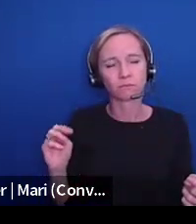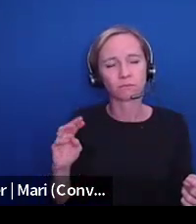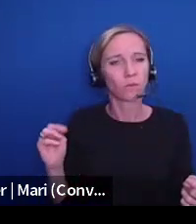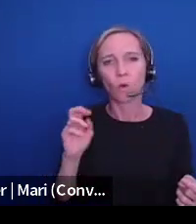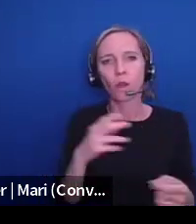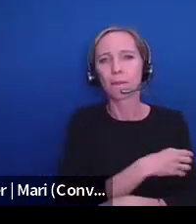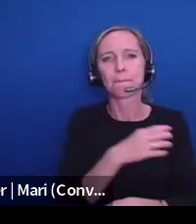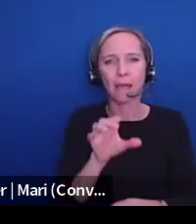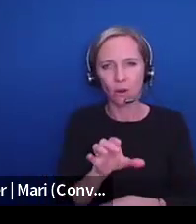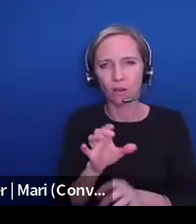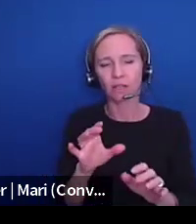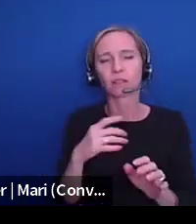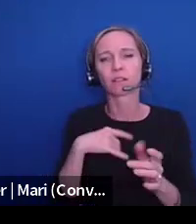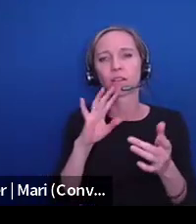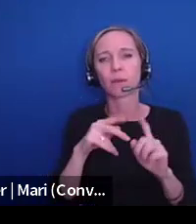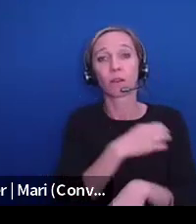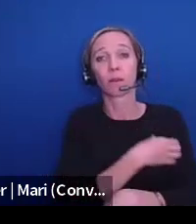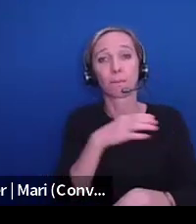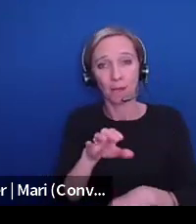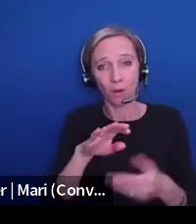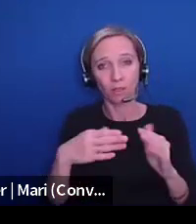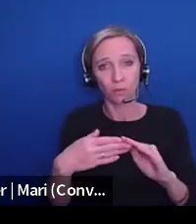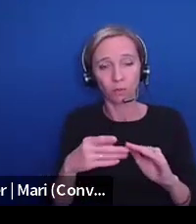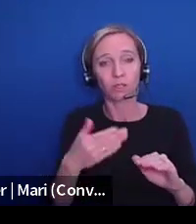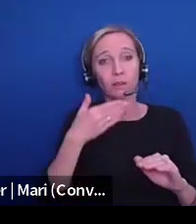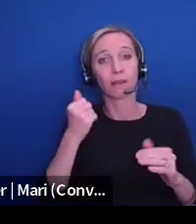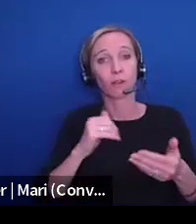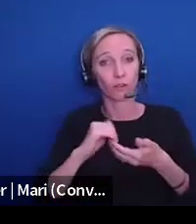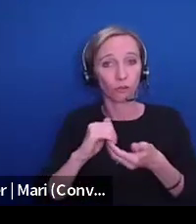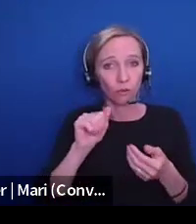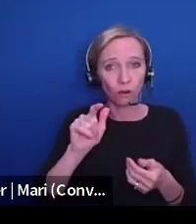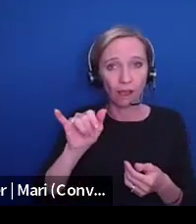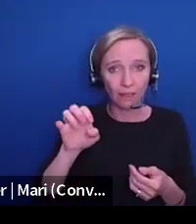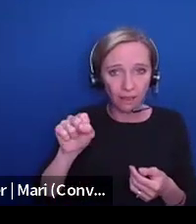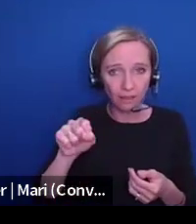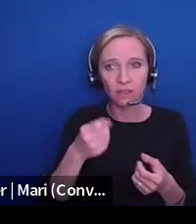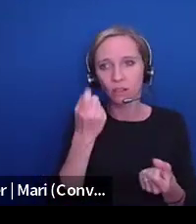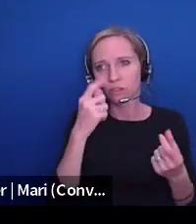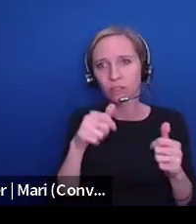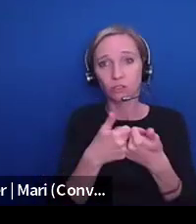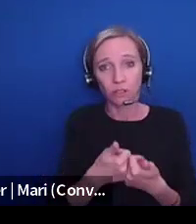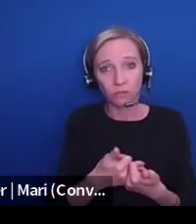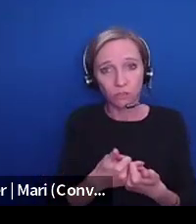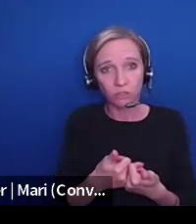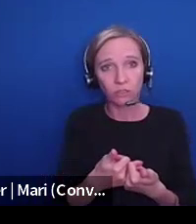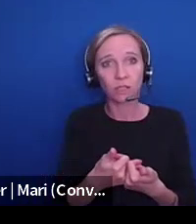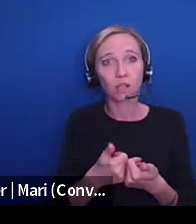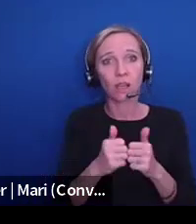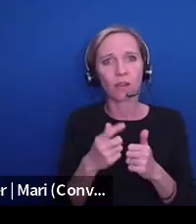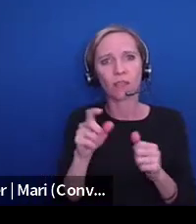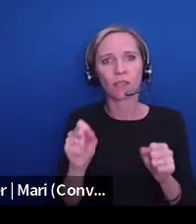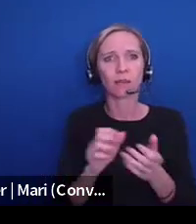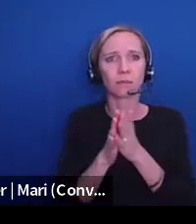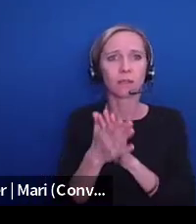or empowering. Now I like to talk about empowering the community to be better allies, right? Understanding challenges and how they can become a